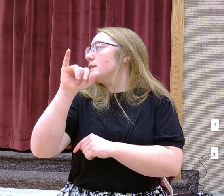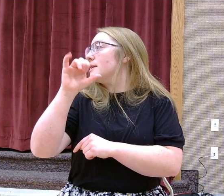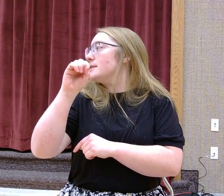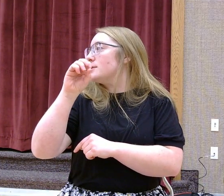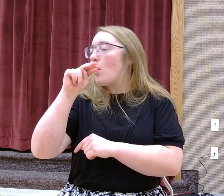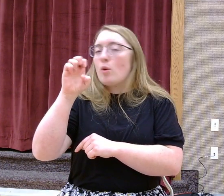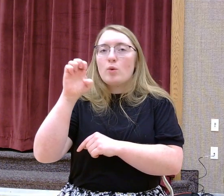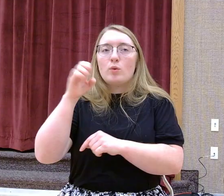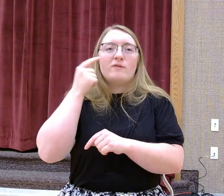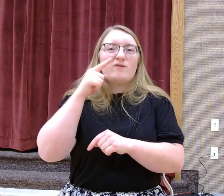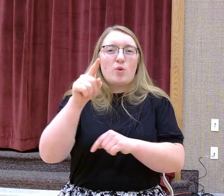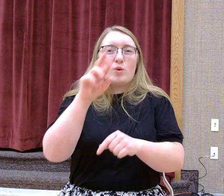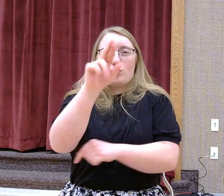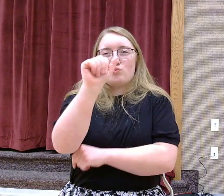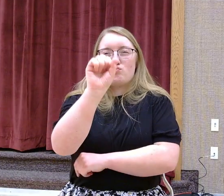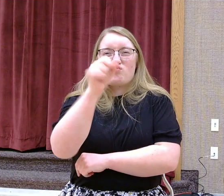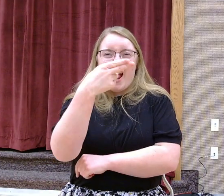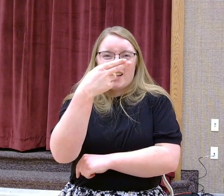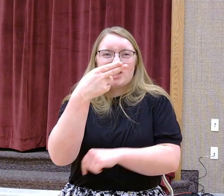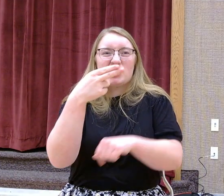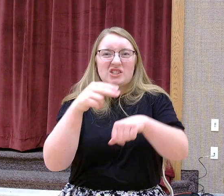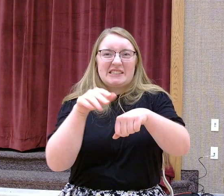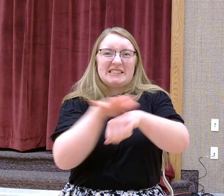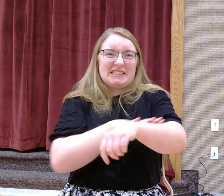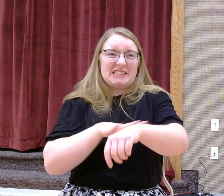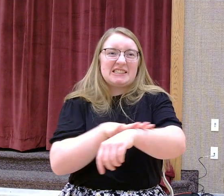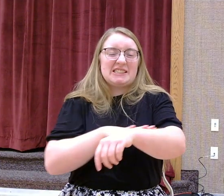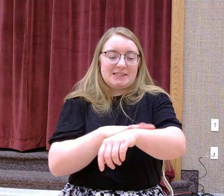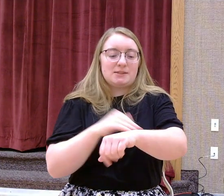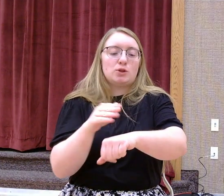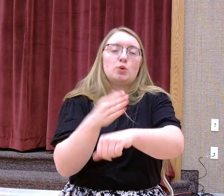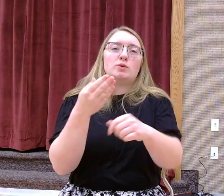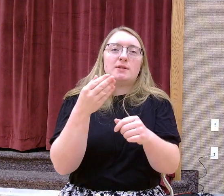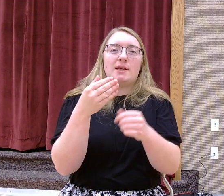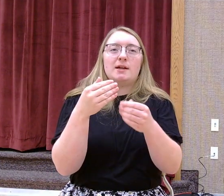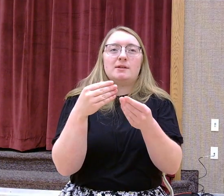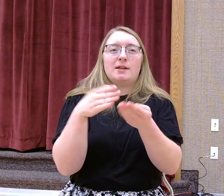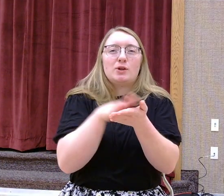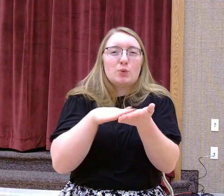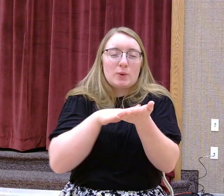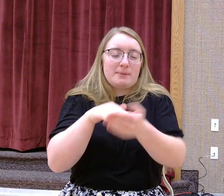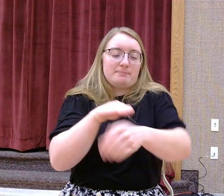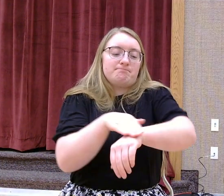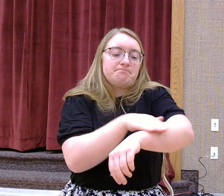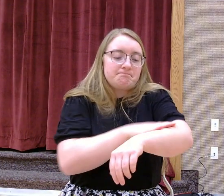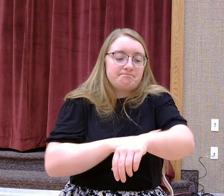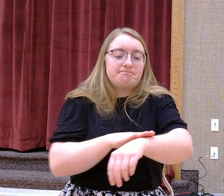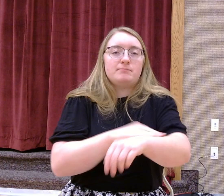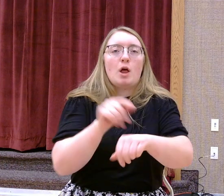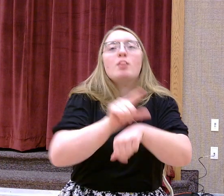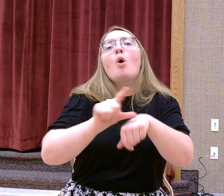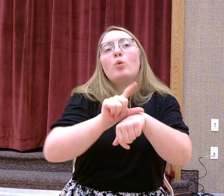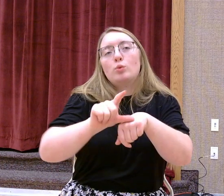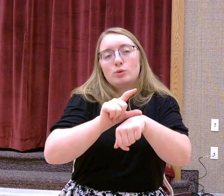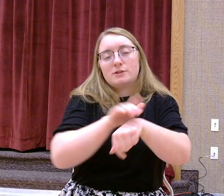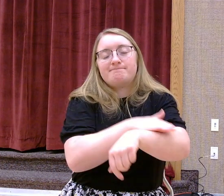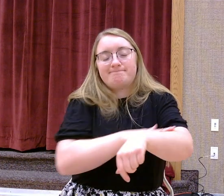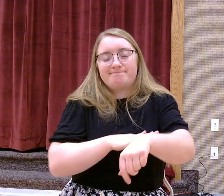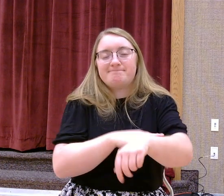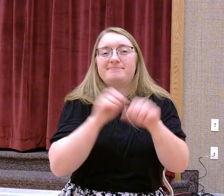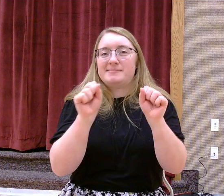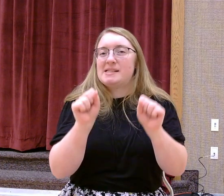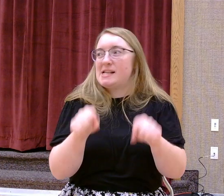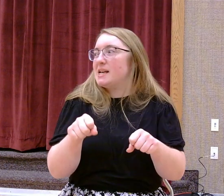Obviously, and those are kind of the biggest medicines. Other than that, I don't think you're gonna, you know, from a use standpoint, I don't think there's